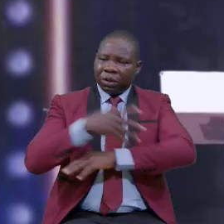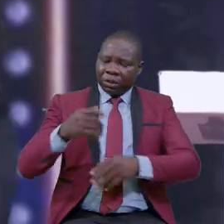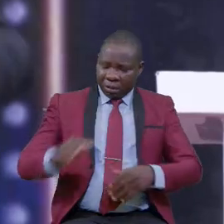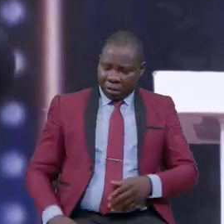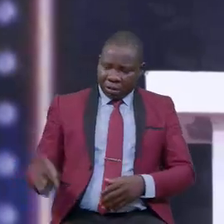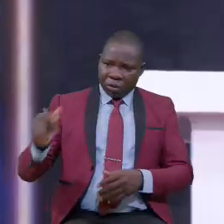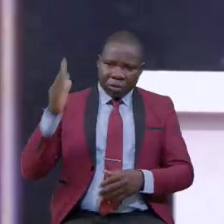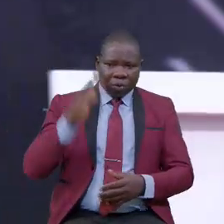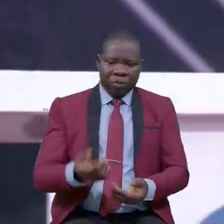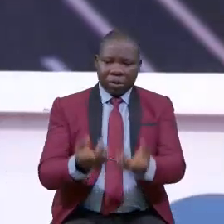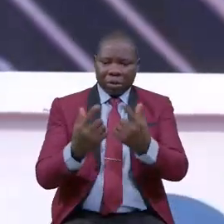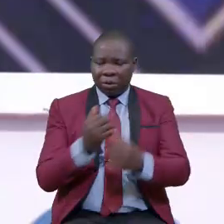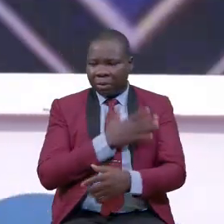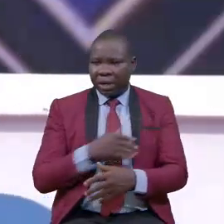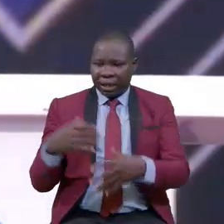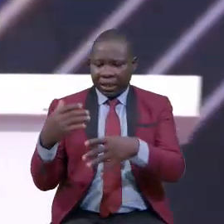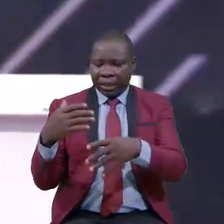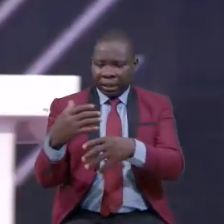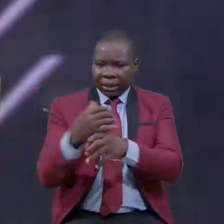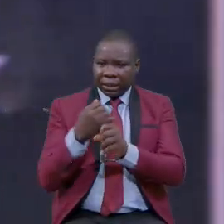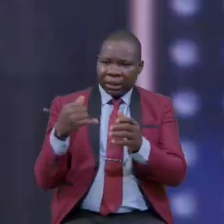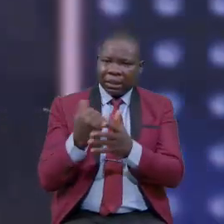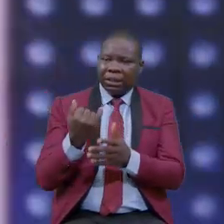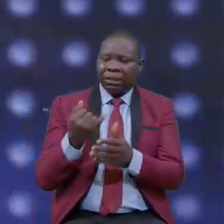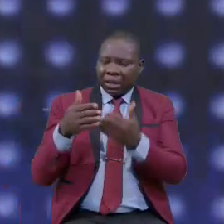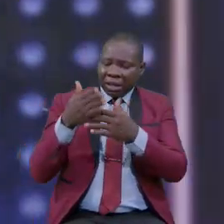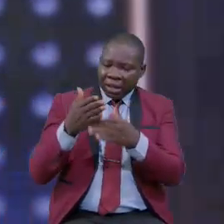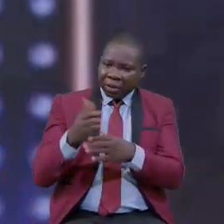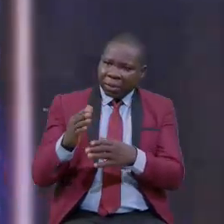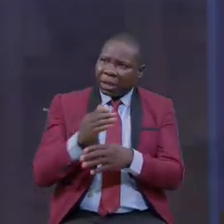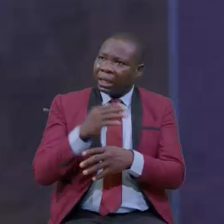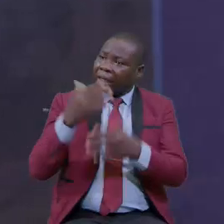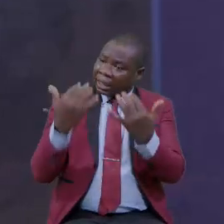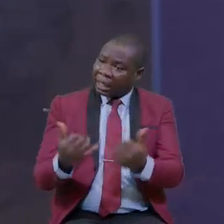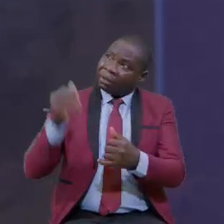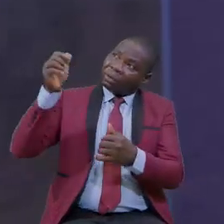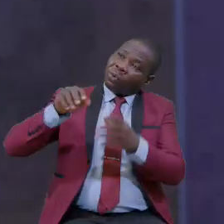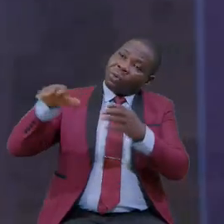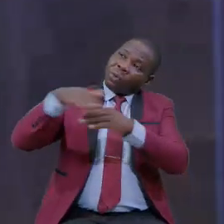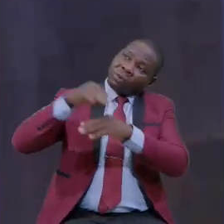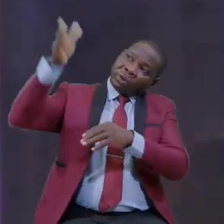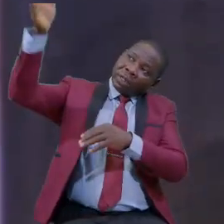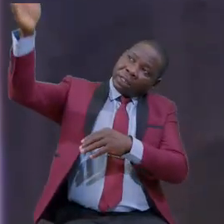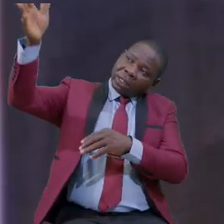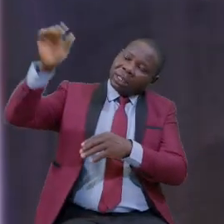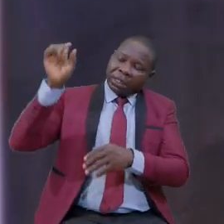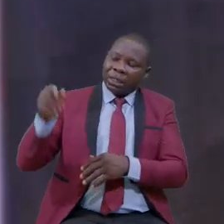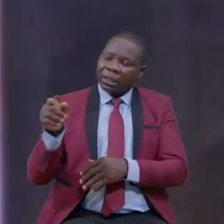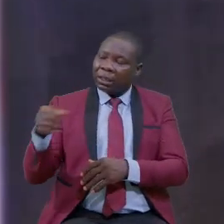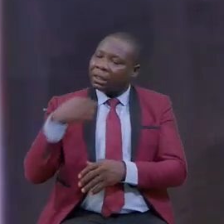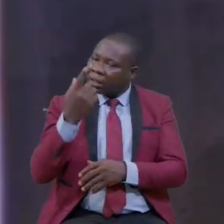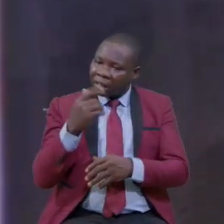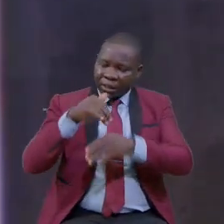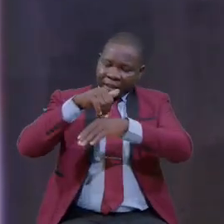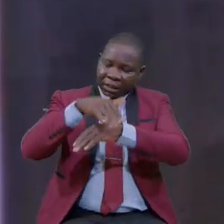too late he said s Lazar so you know an evangelist what didn't you send for him so